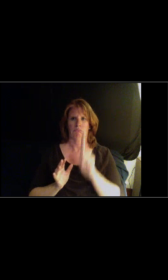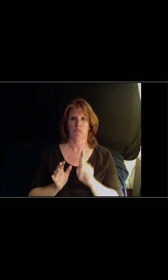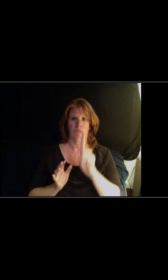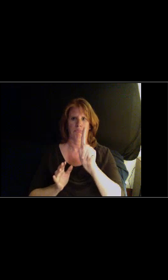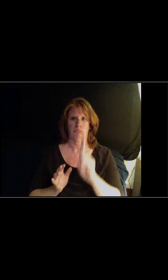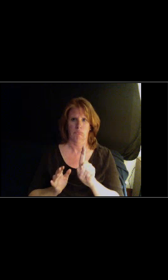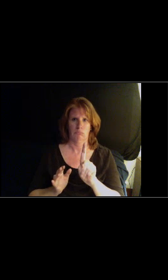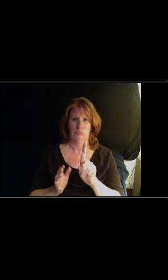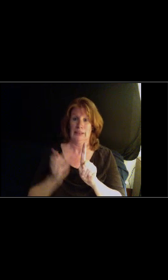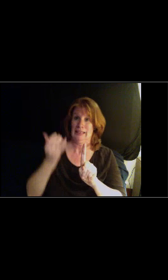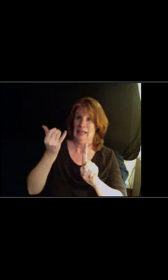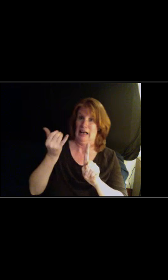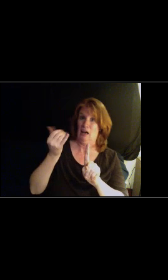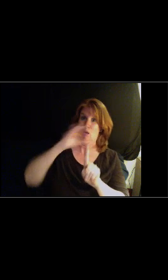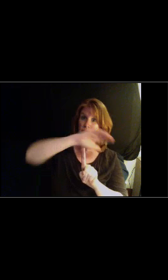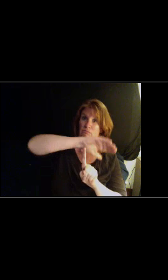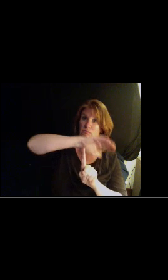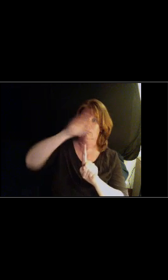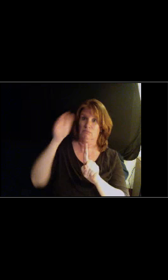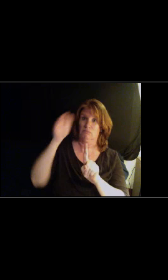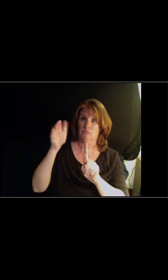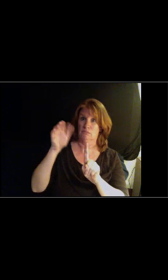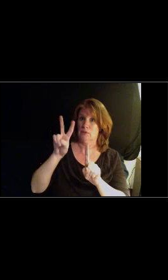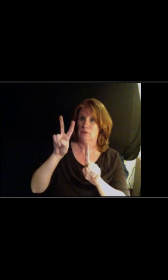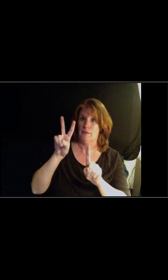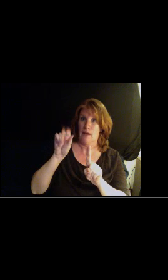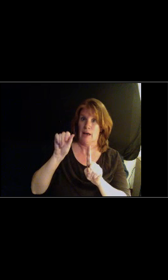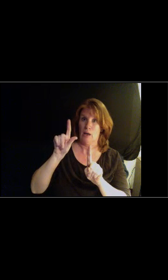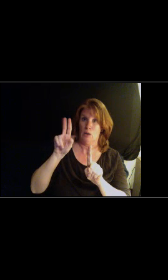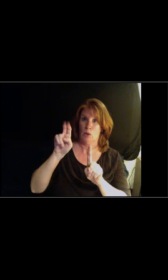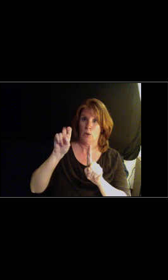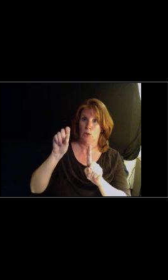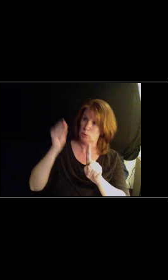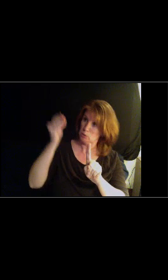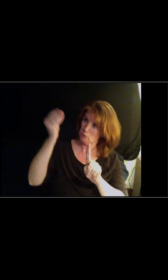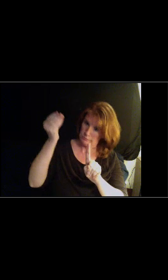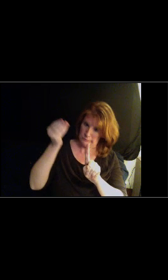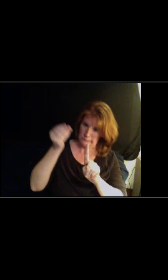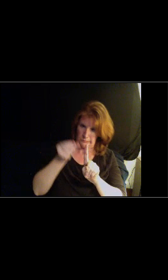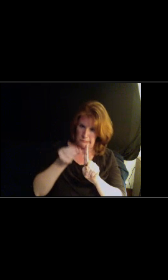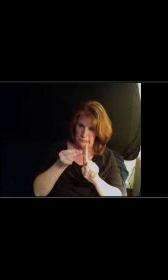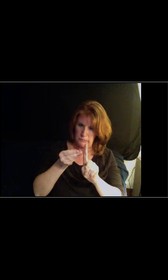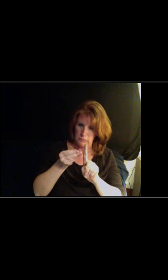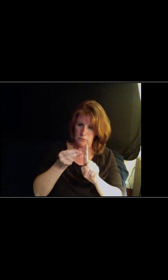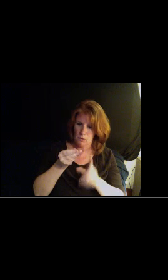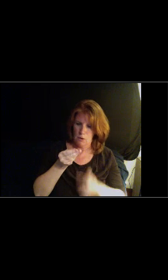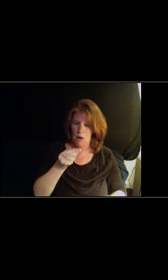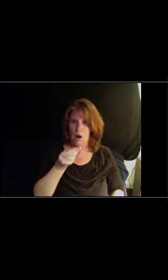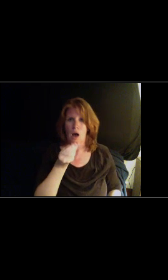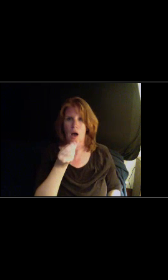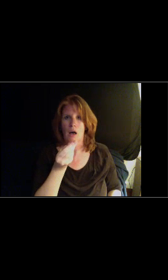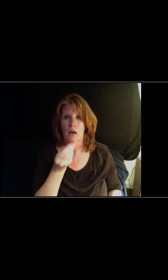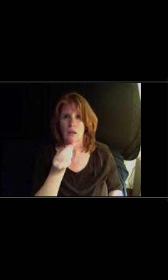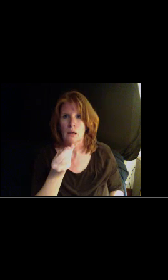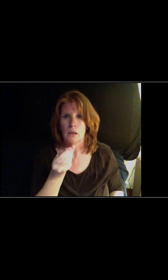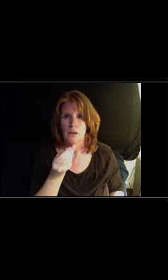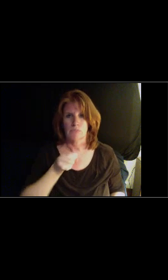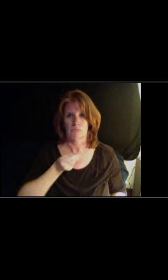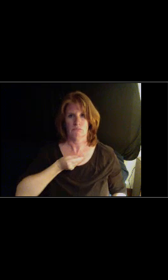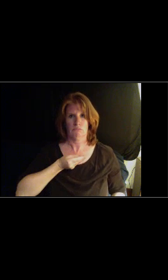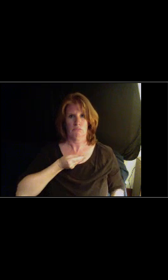of the setting that the interpreter walks into as a community-based interpreter. What are the overarching